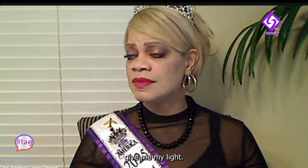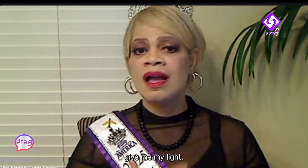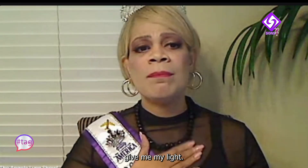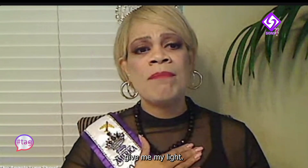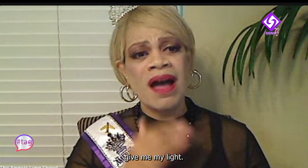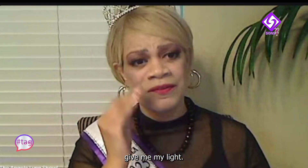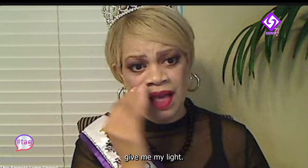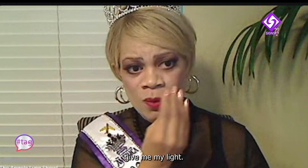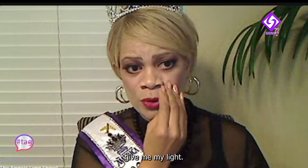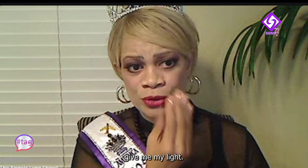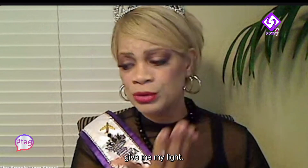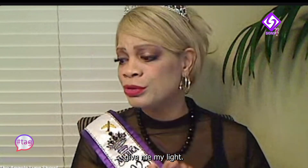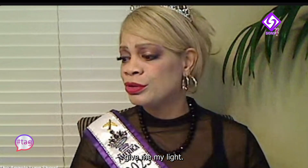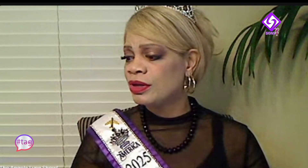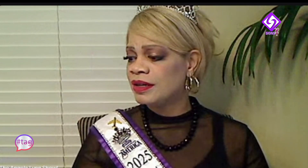give me my light,